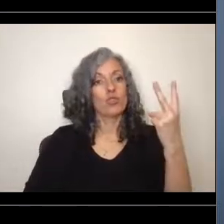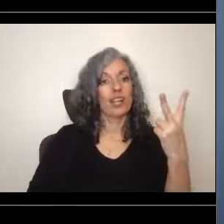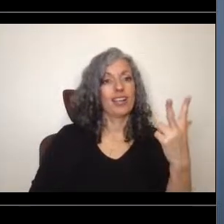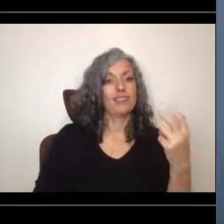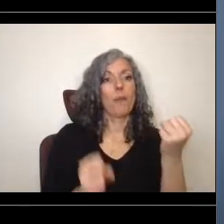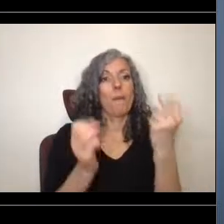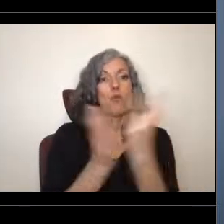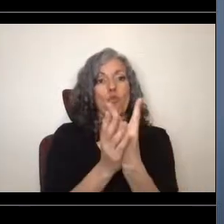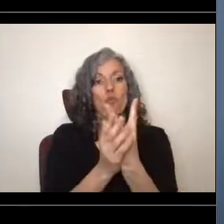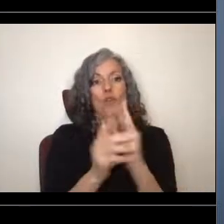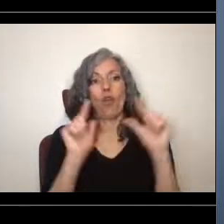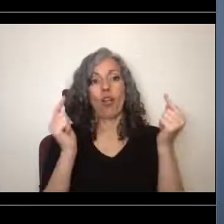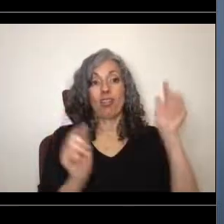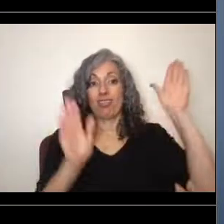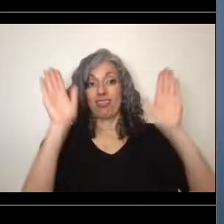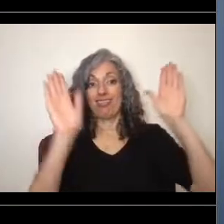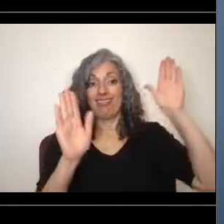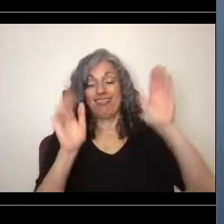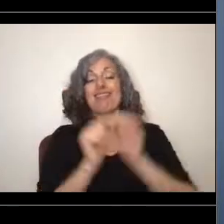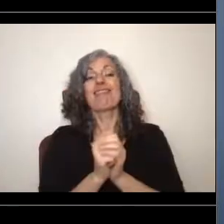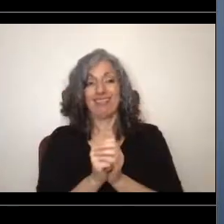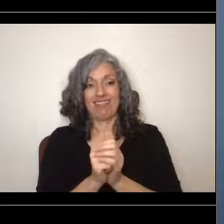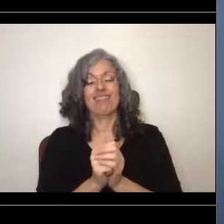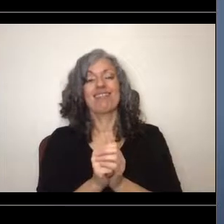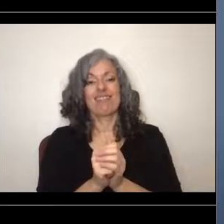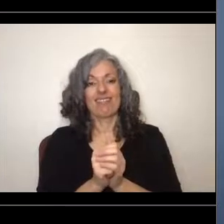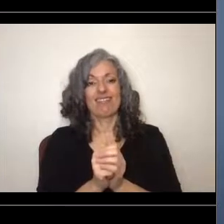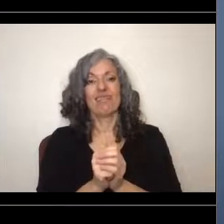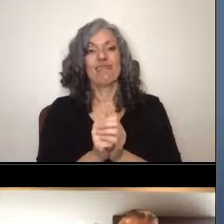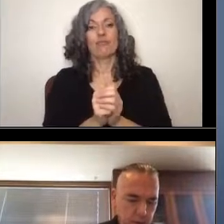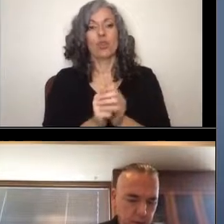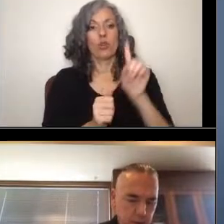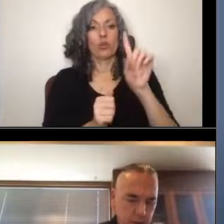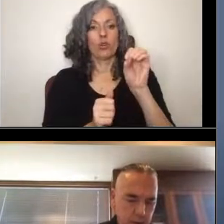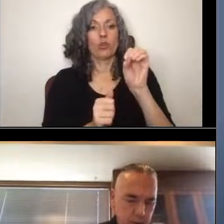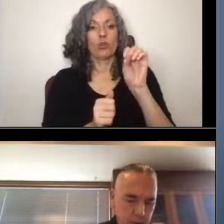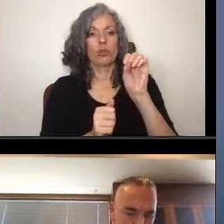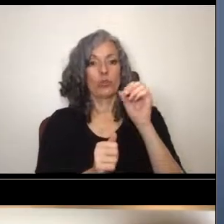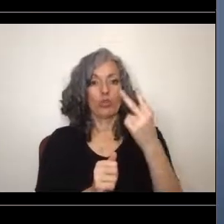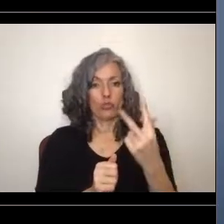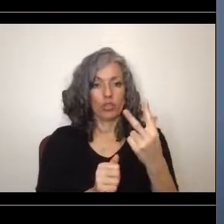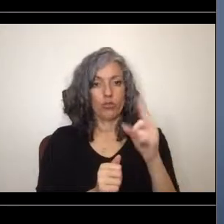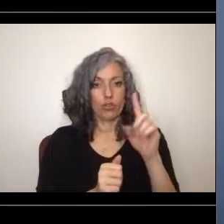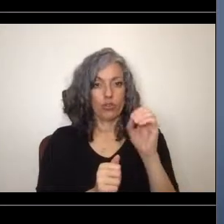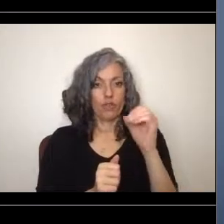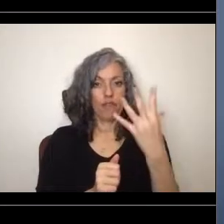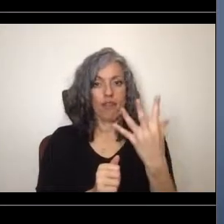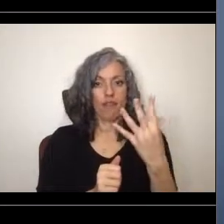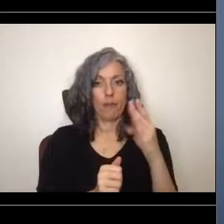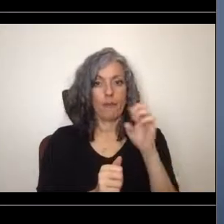favor? Aye. Excellent. Item 103, 105, Beverly?